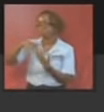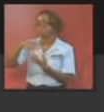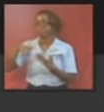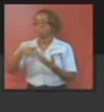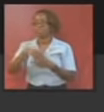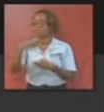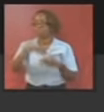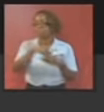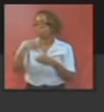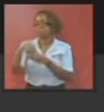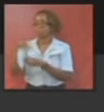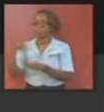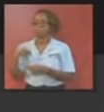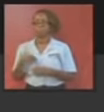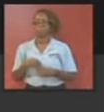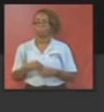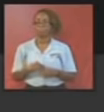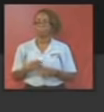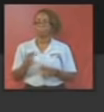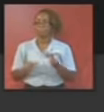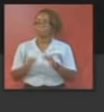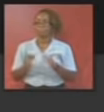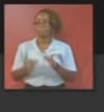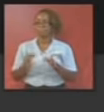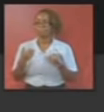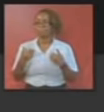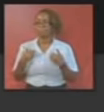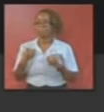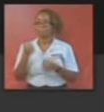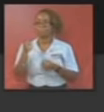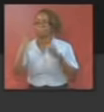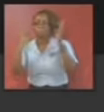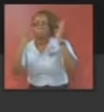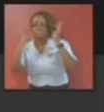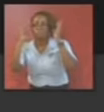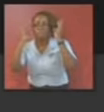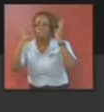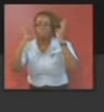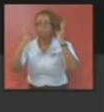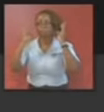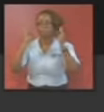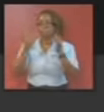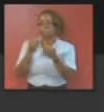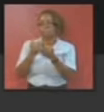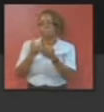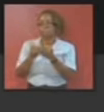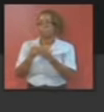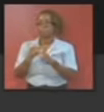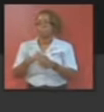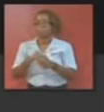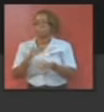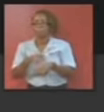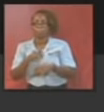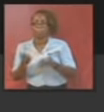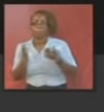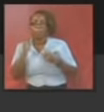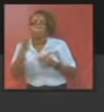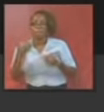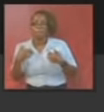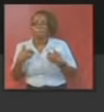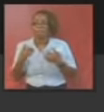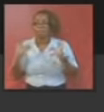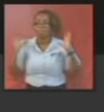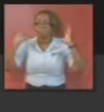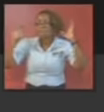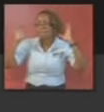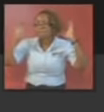we enter a period which normally would have been a pre-carnival period, is there a concern that we might see a